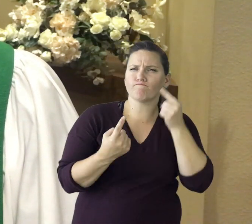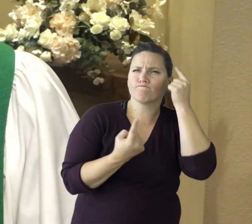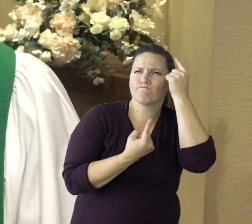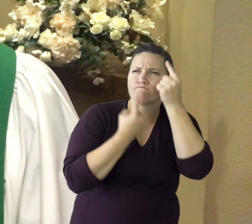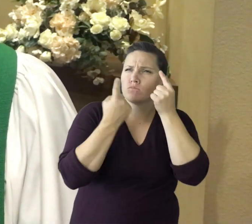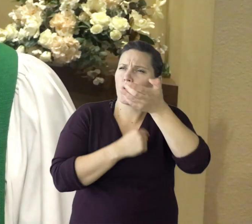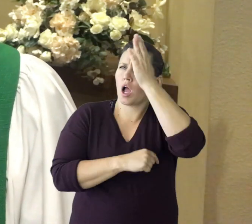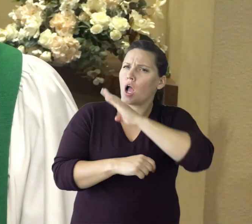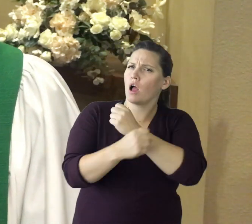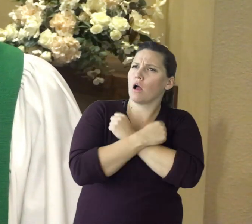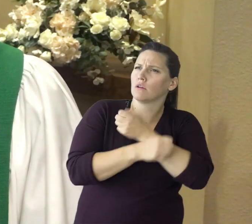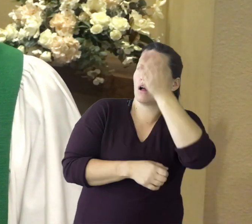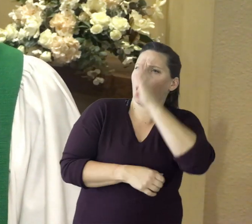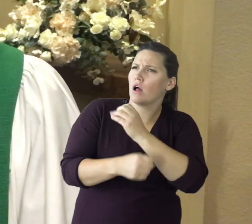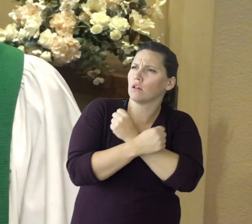And when you think of